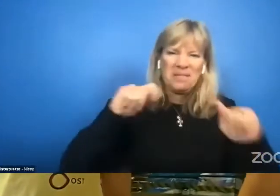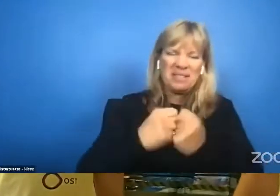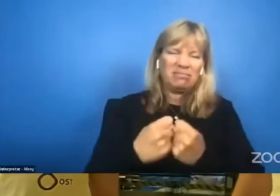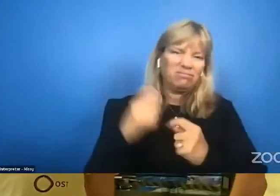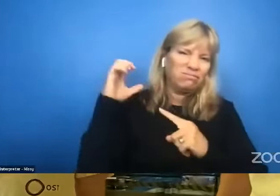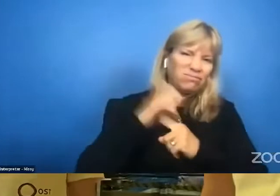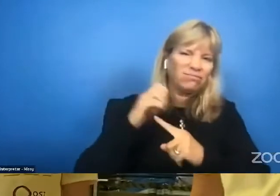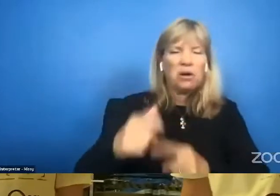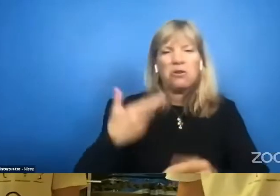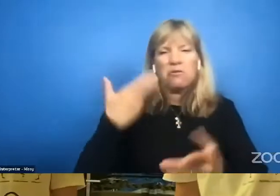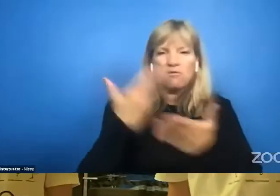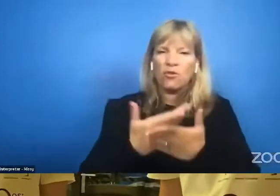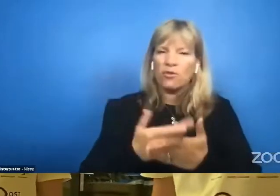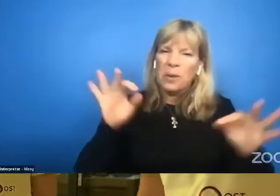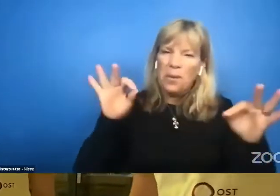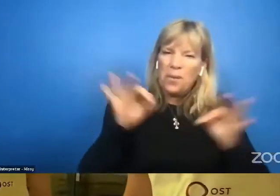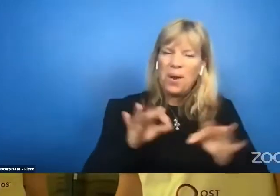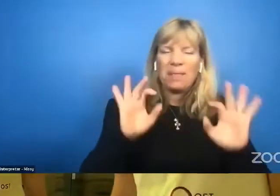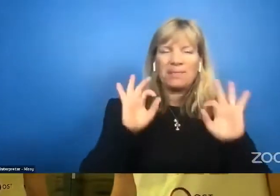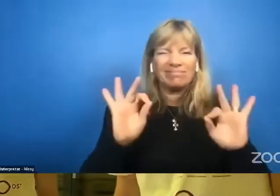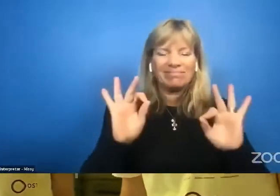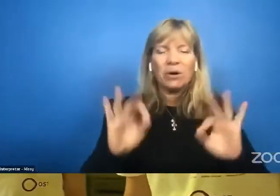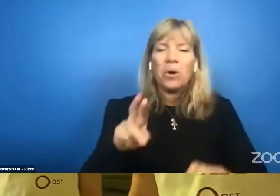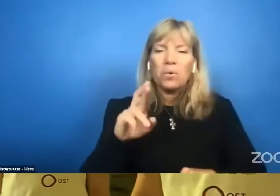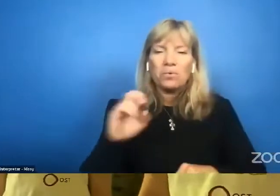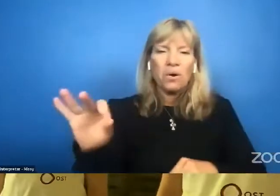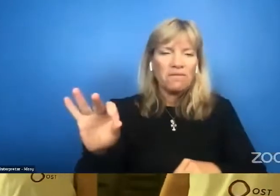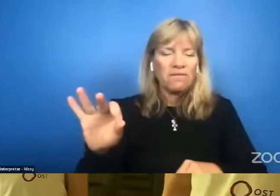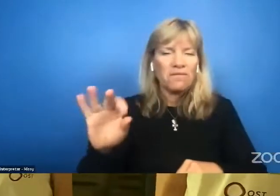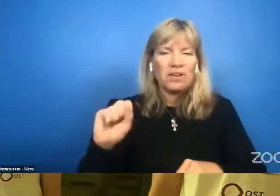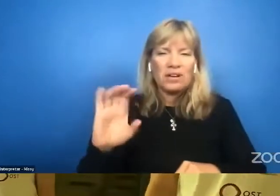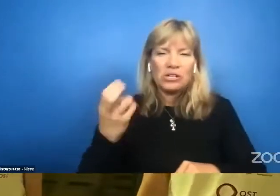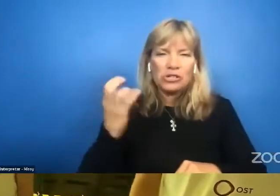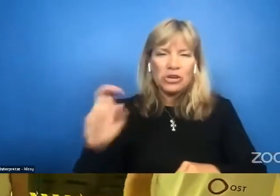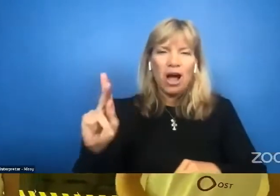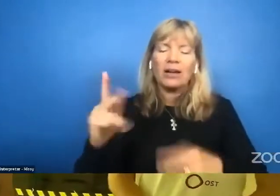Rolf Schoch, superb.